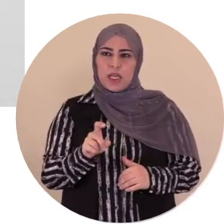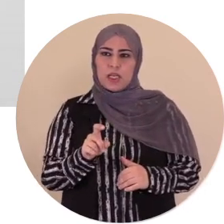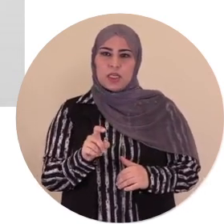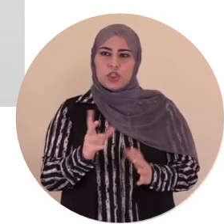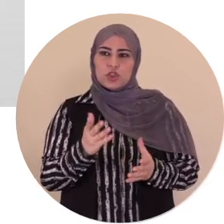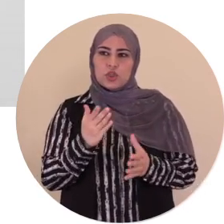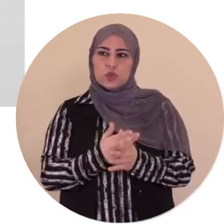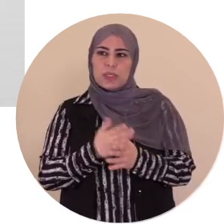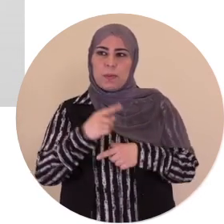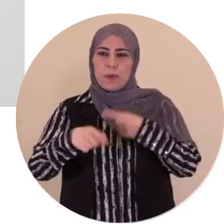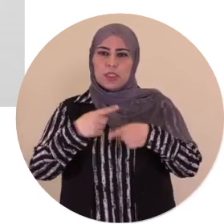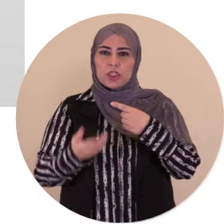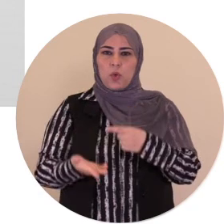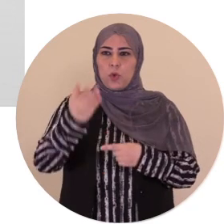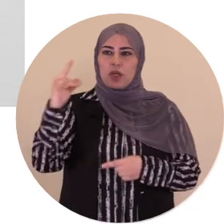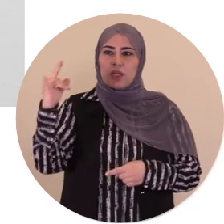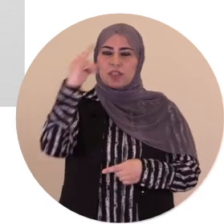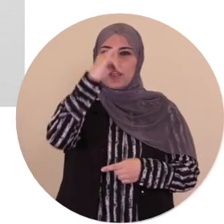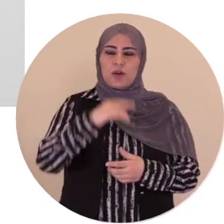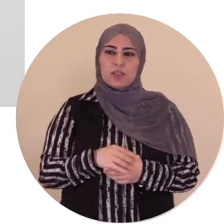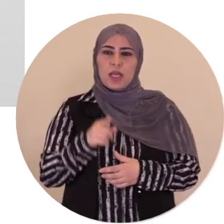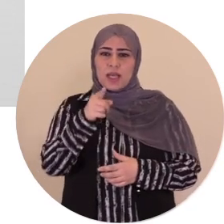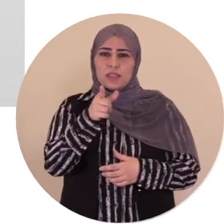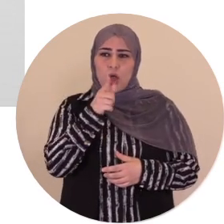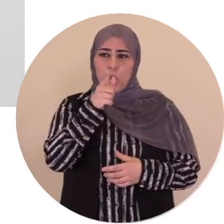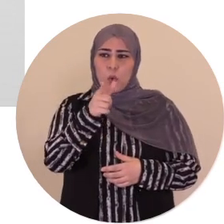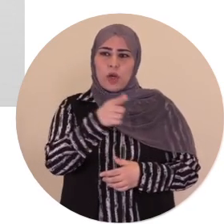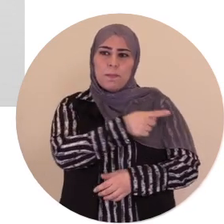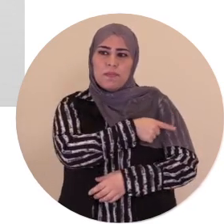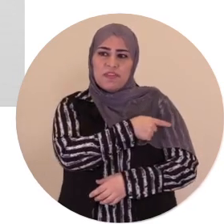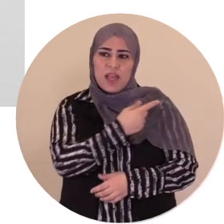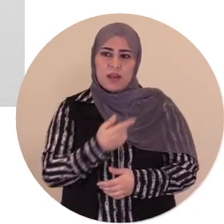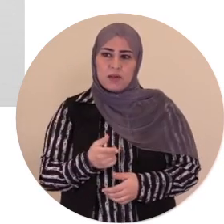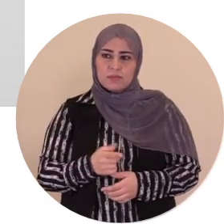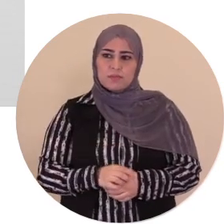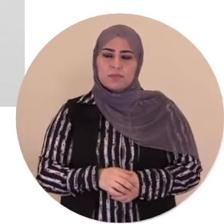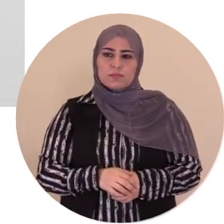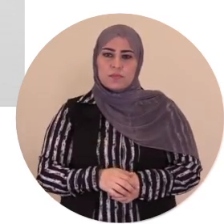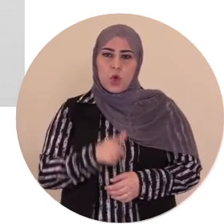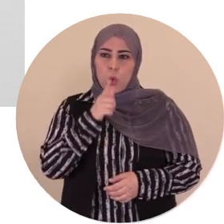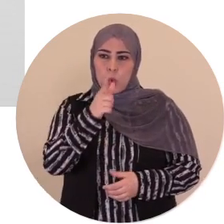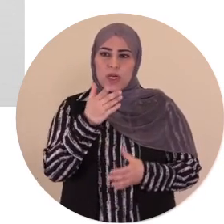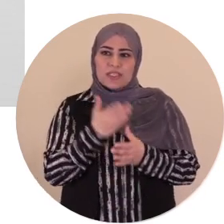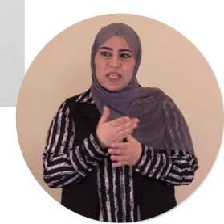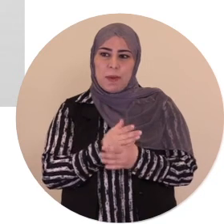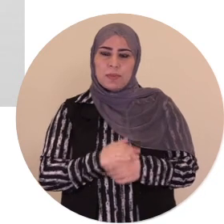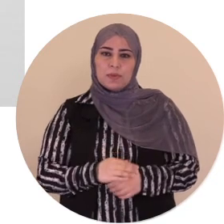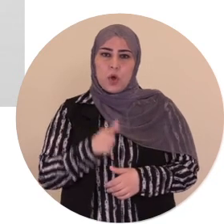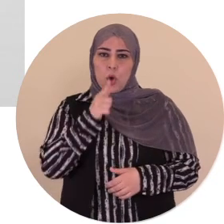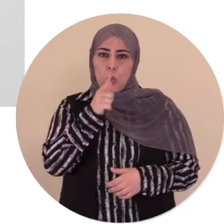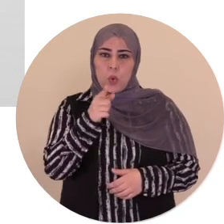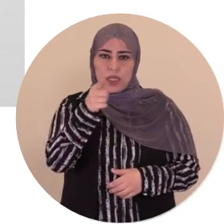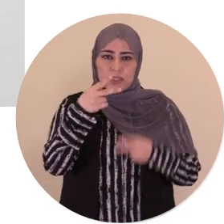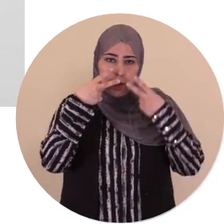for developing new kinds of aircrafts. What you have to do is just simply imagine that she's telling you that. Try to give